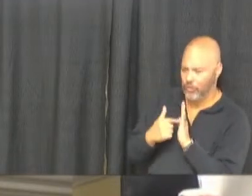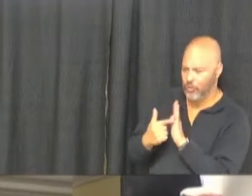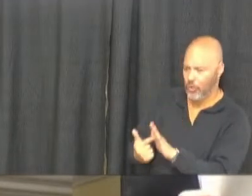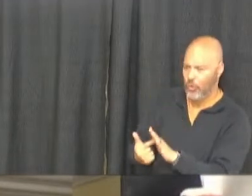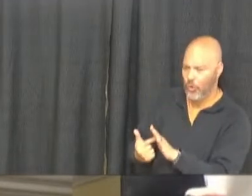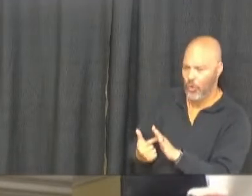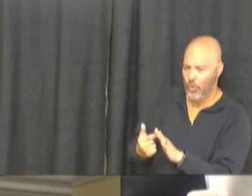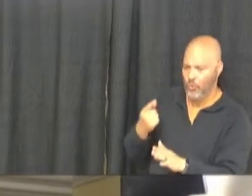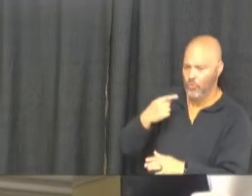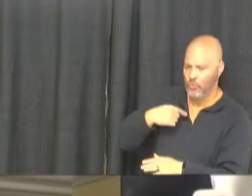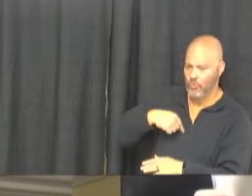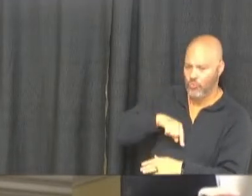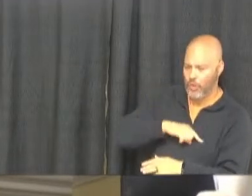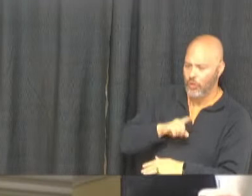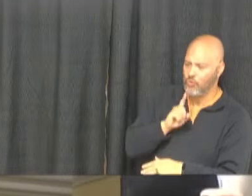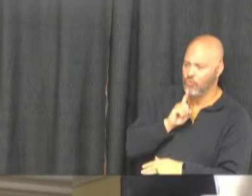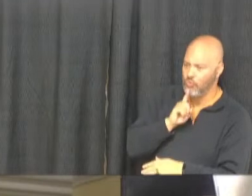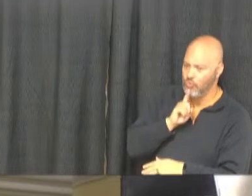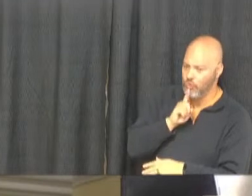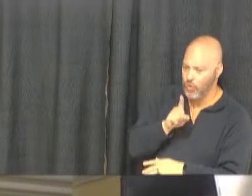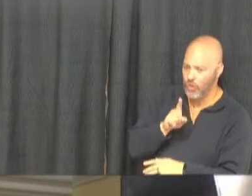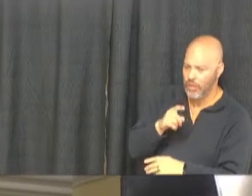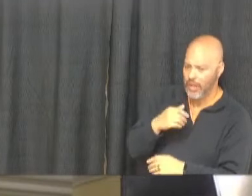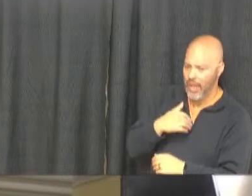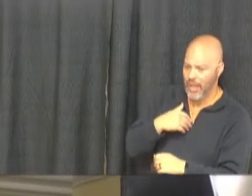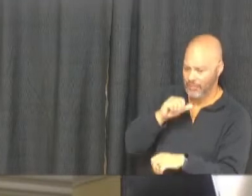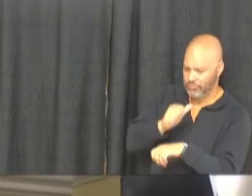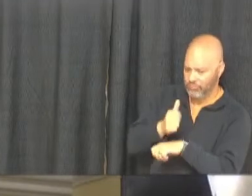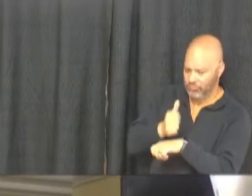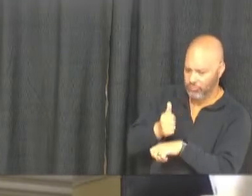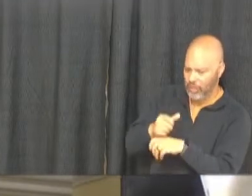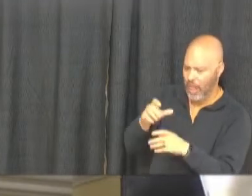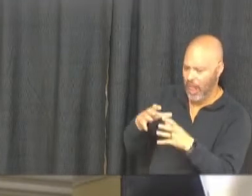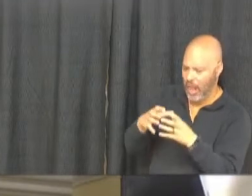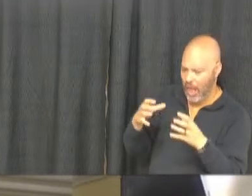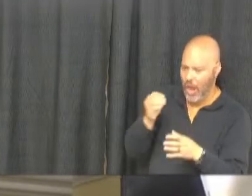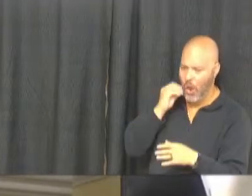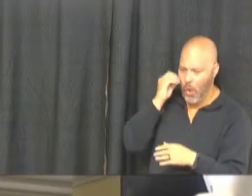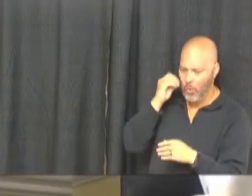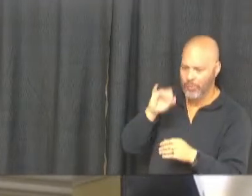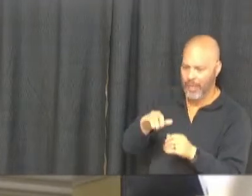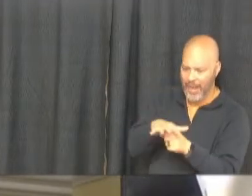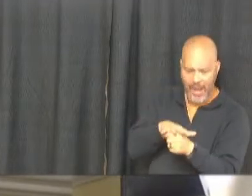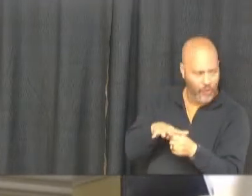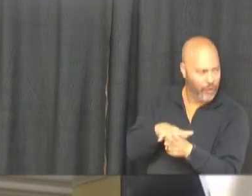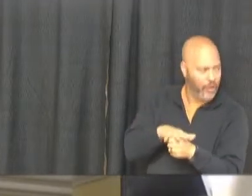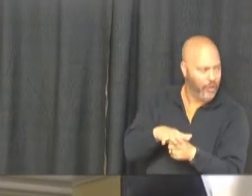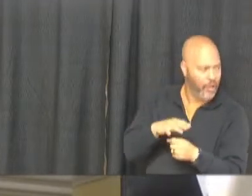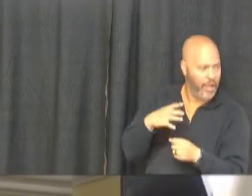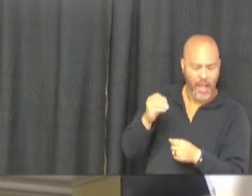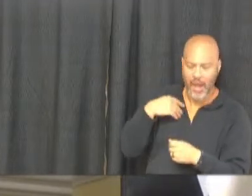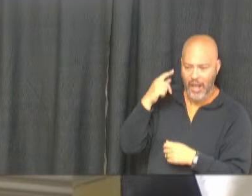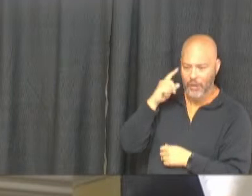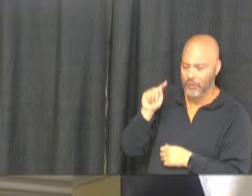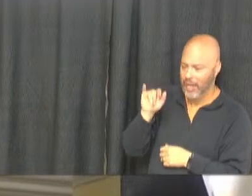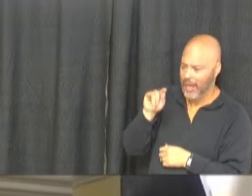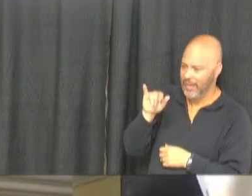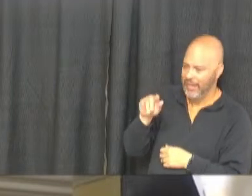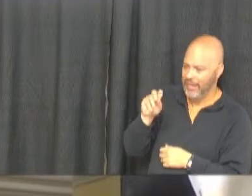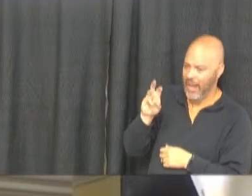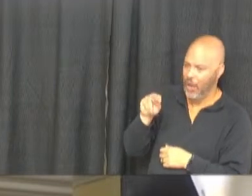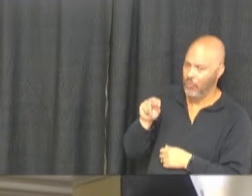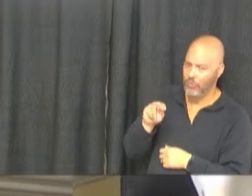that we are really putting a lot of homes in this district and along this road. I know that Tiny Town